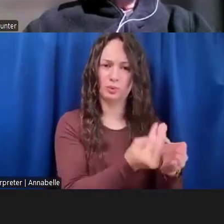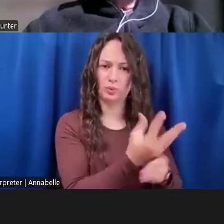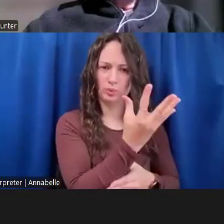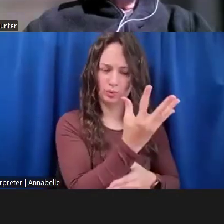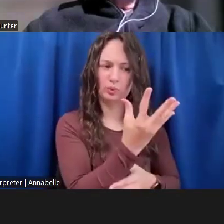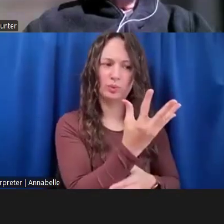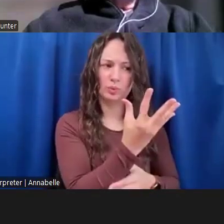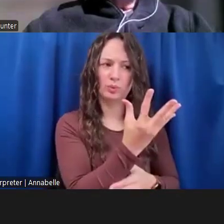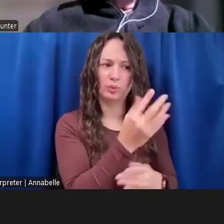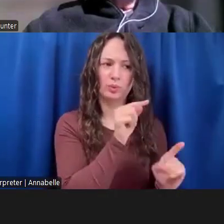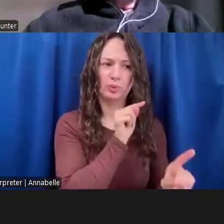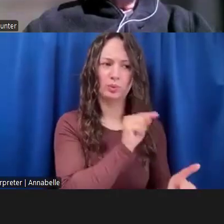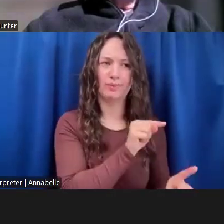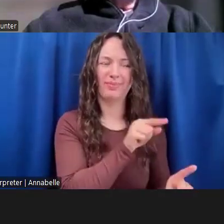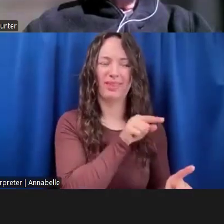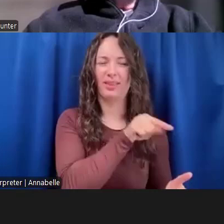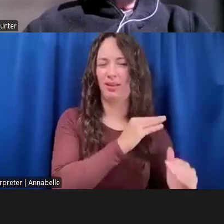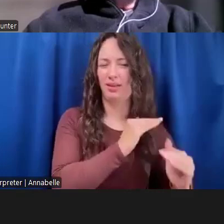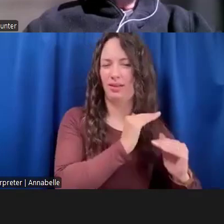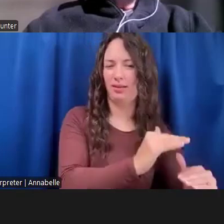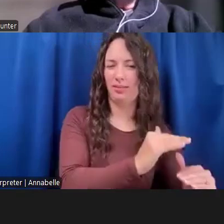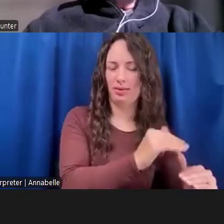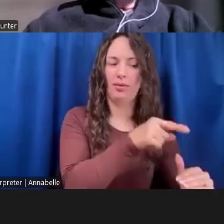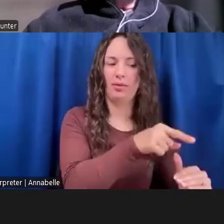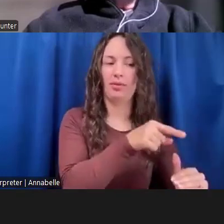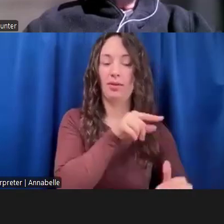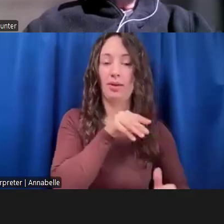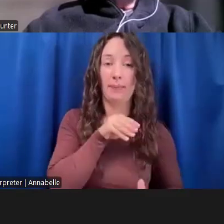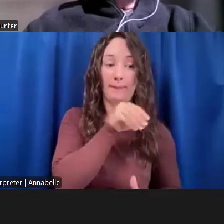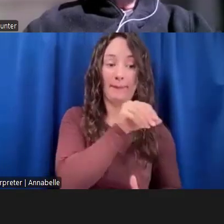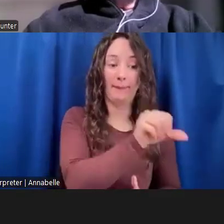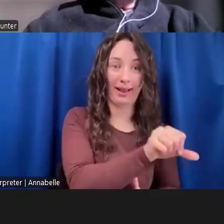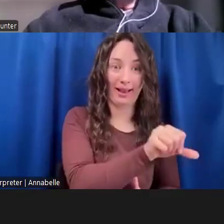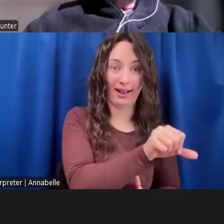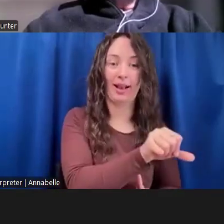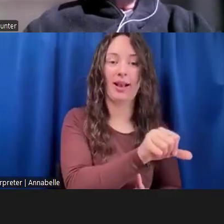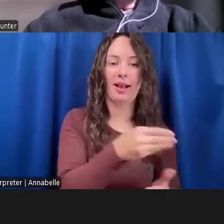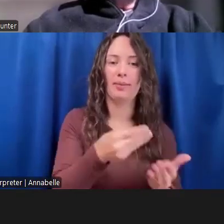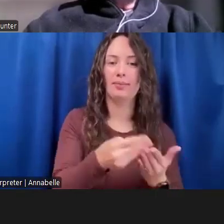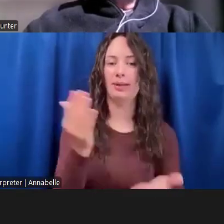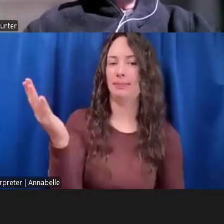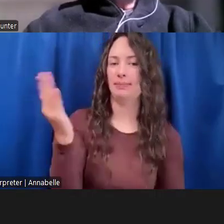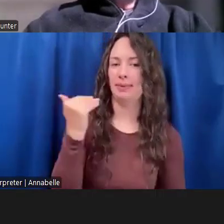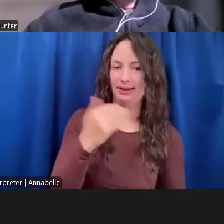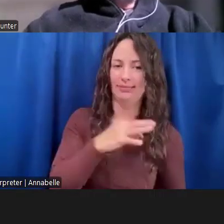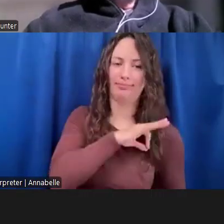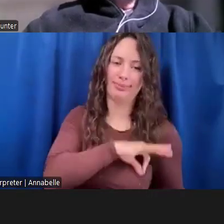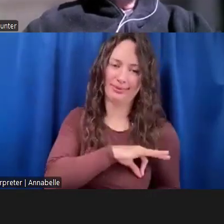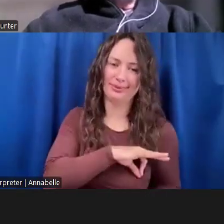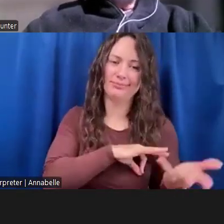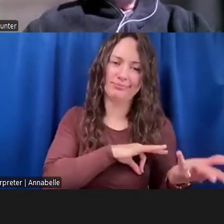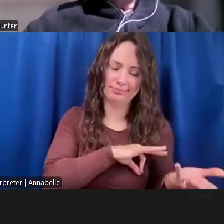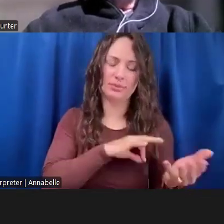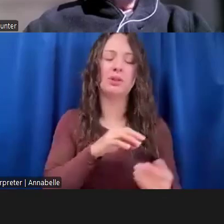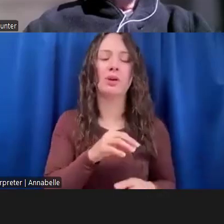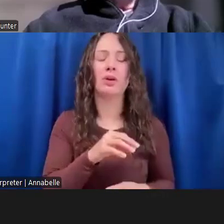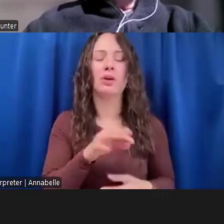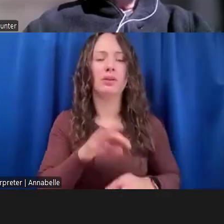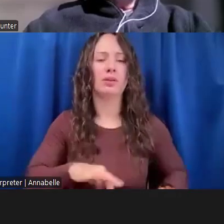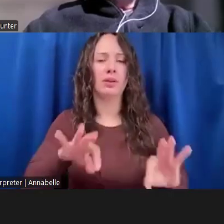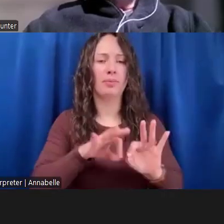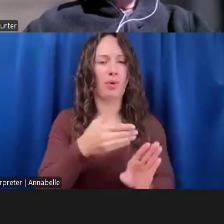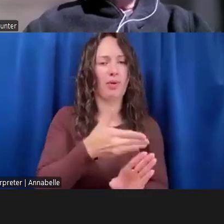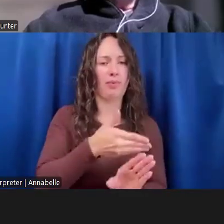that they think they can get a return on their dollar for. So if we don't, if we can let them know ahead of